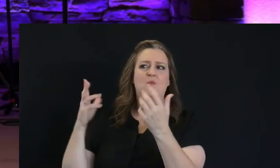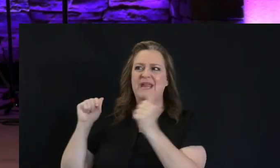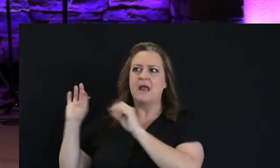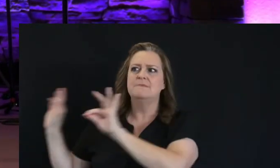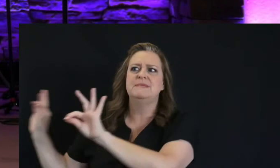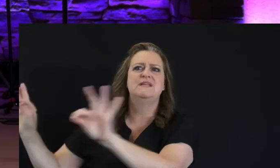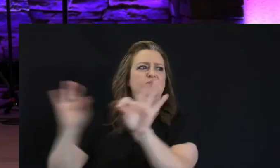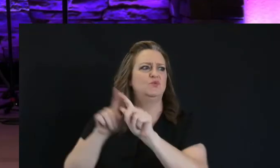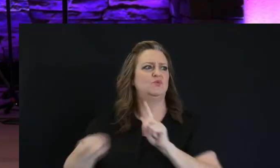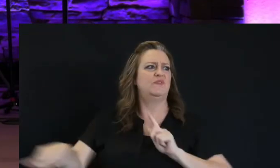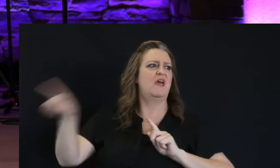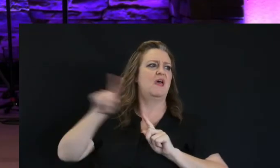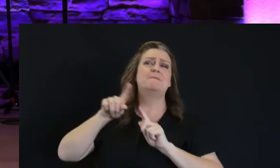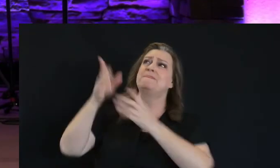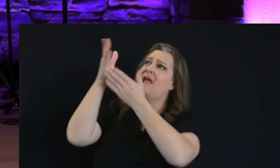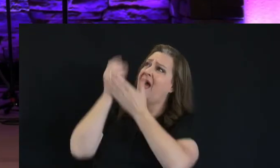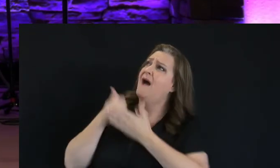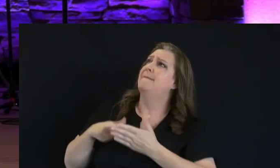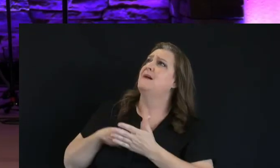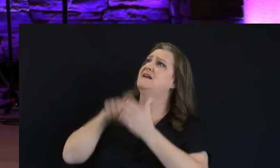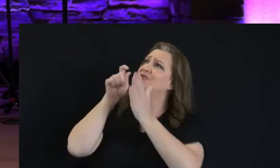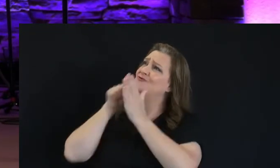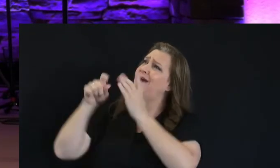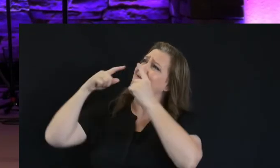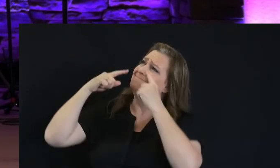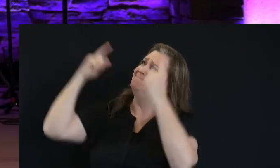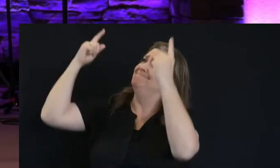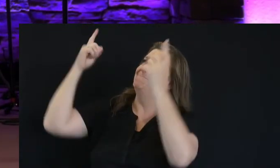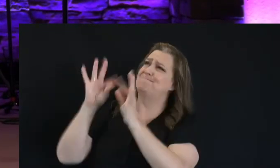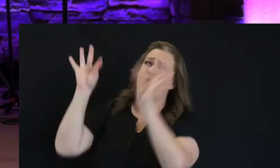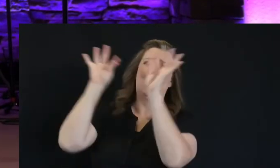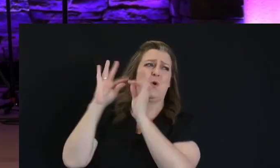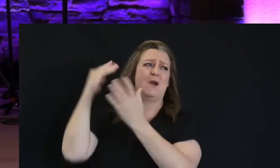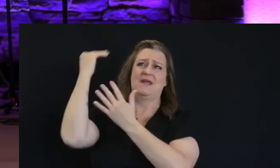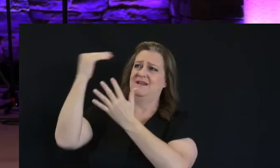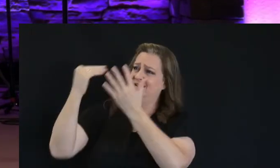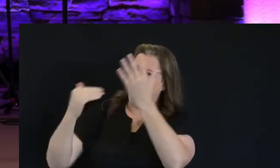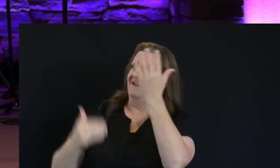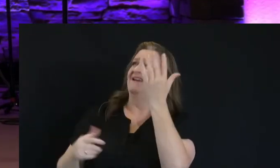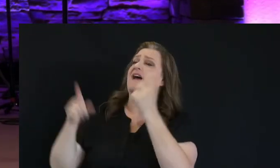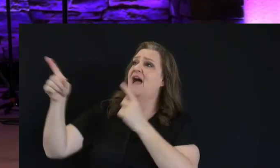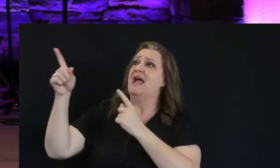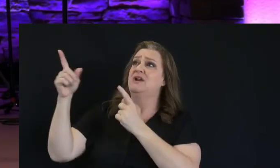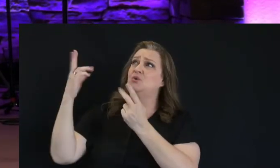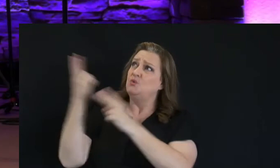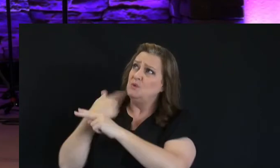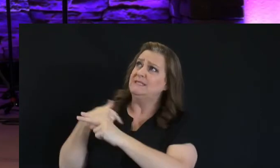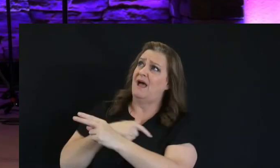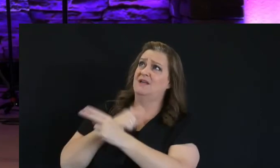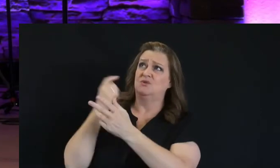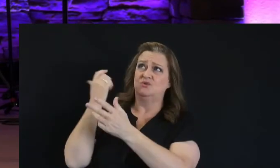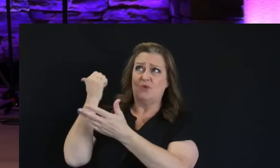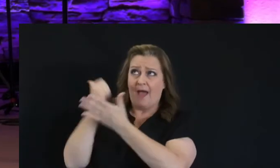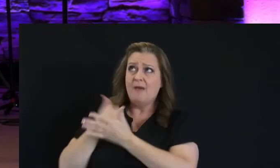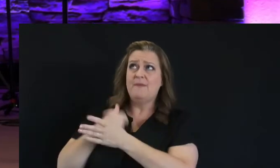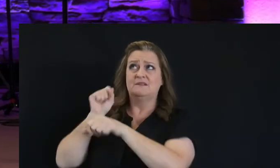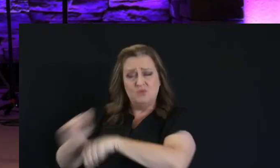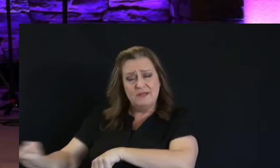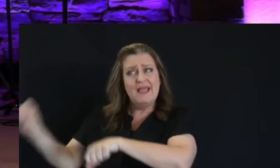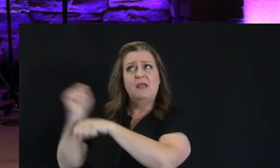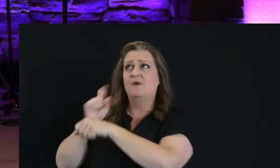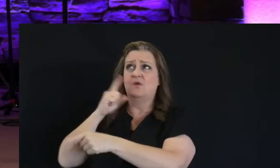every way. Help us, God, to write those eternal headlines. God, use us in great ways in this generation. Help us to labor for the right